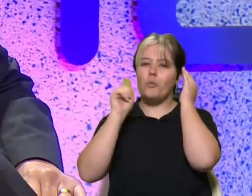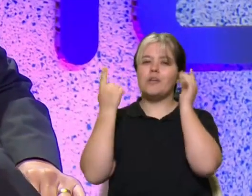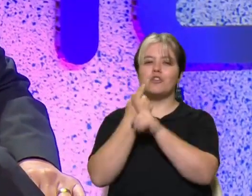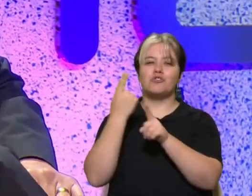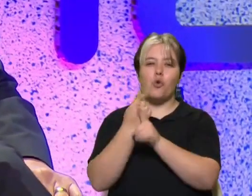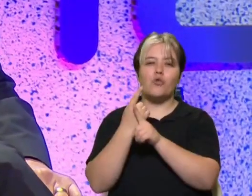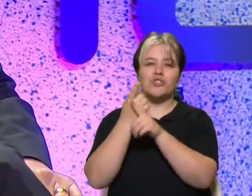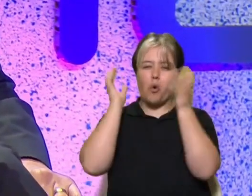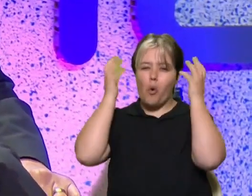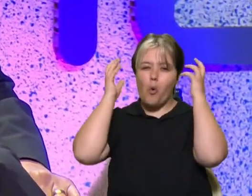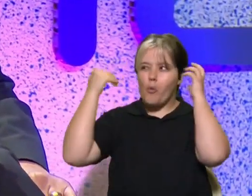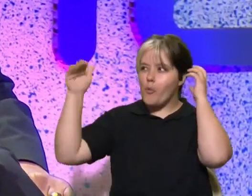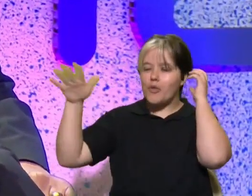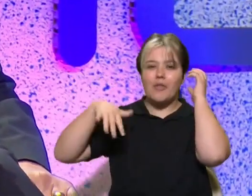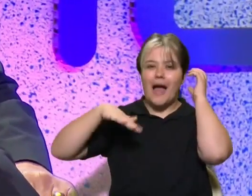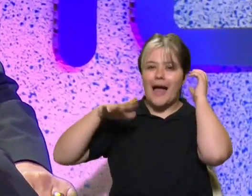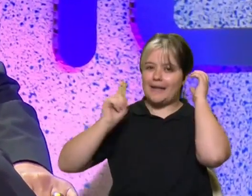ability